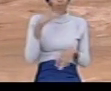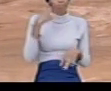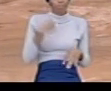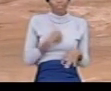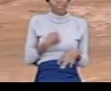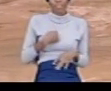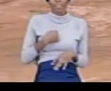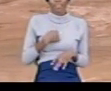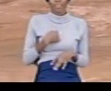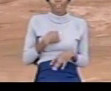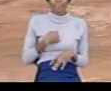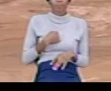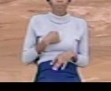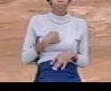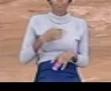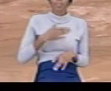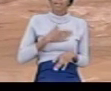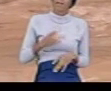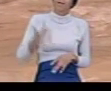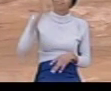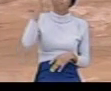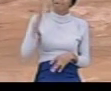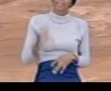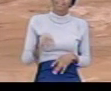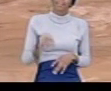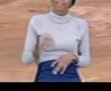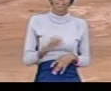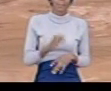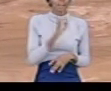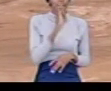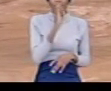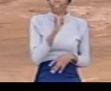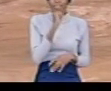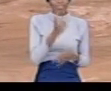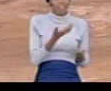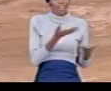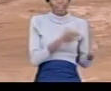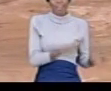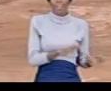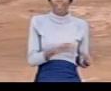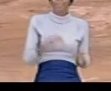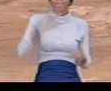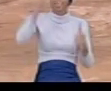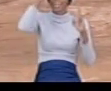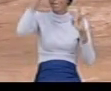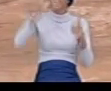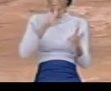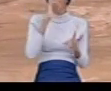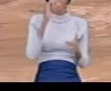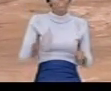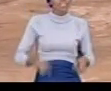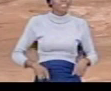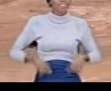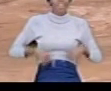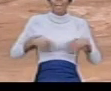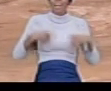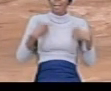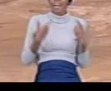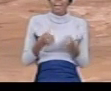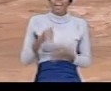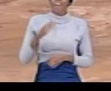over me. My God is not dead. My God is not dead.